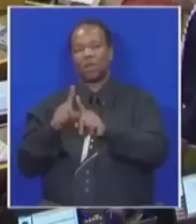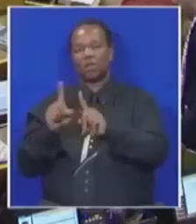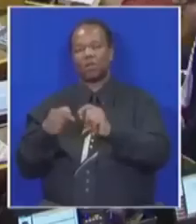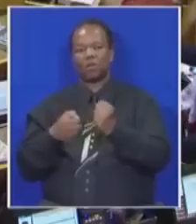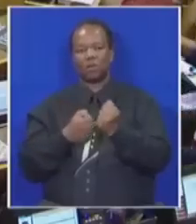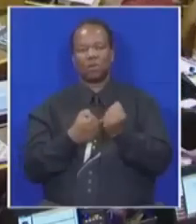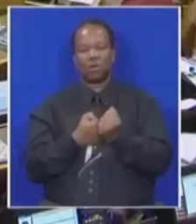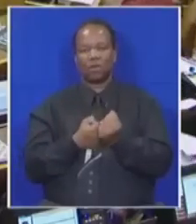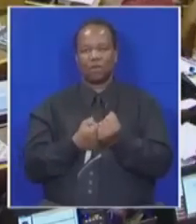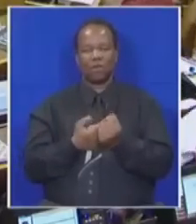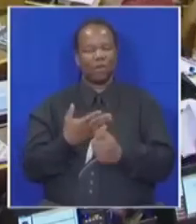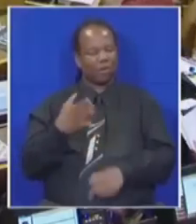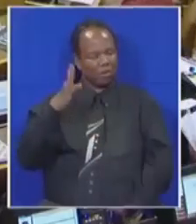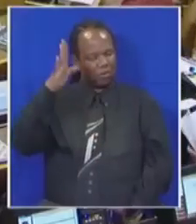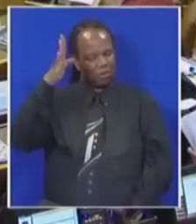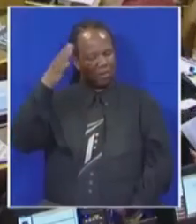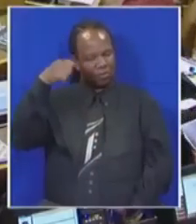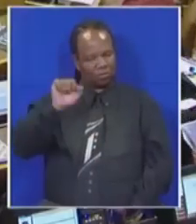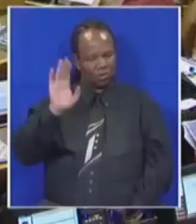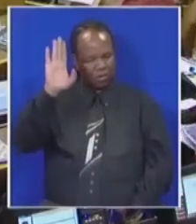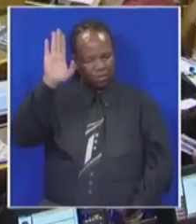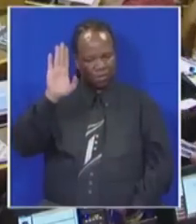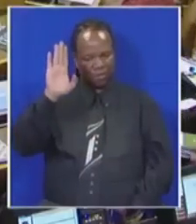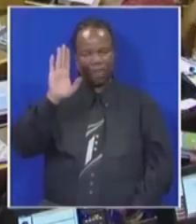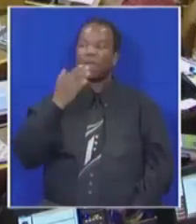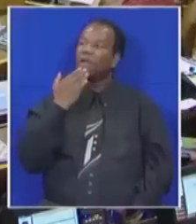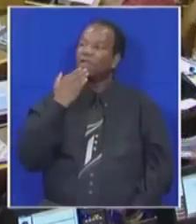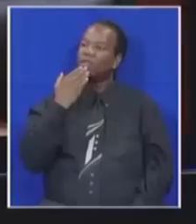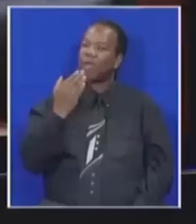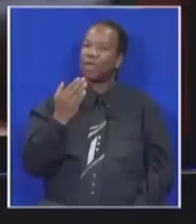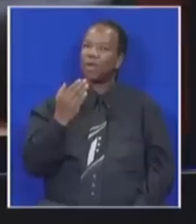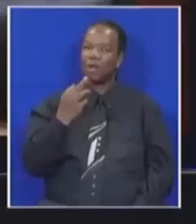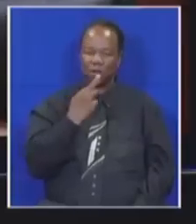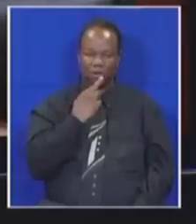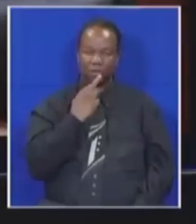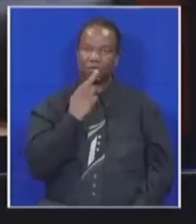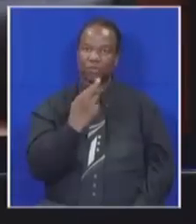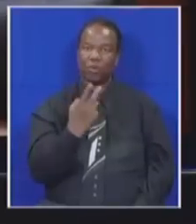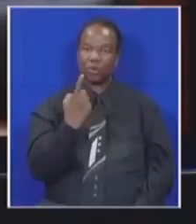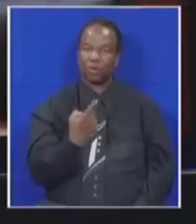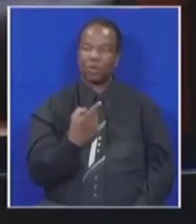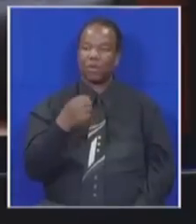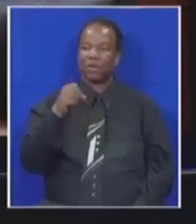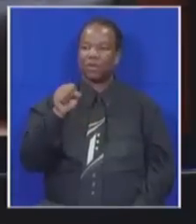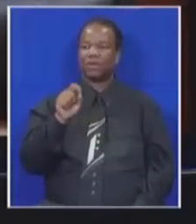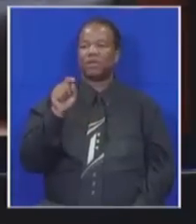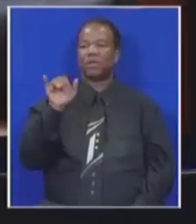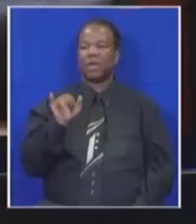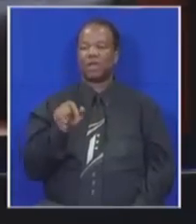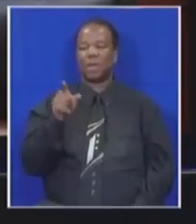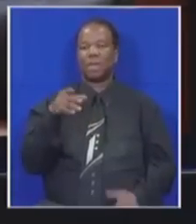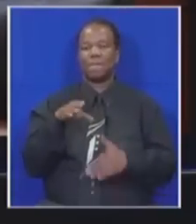House Chairperson. Thank you very much. Let me respond first, Honorable Steenhuisen. Honorable